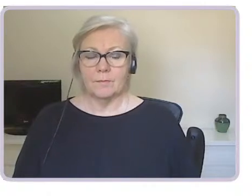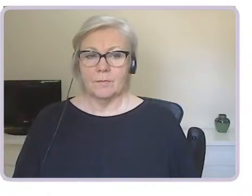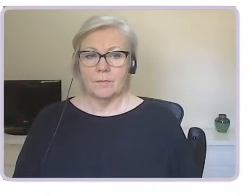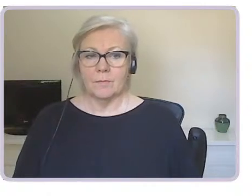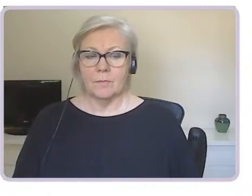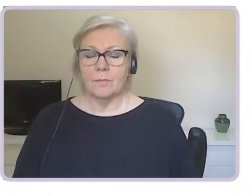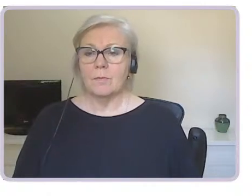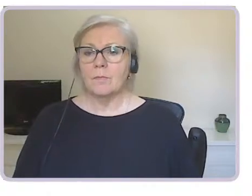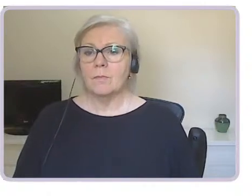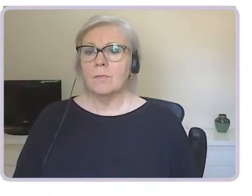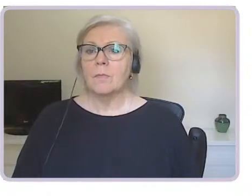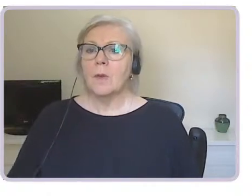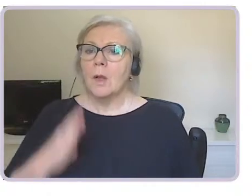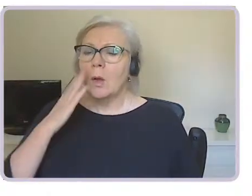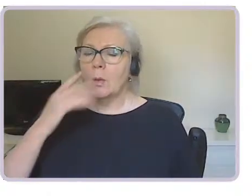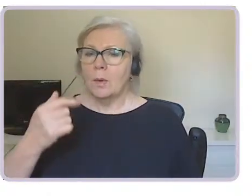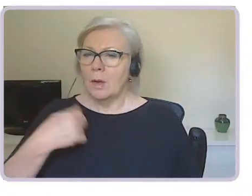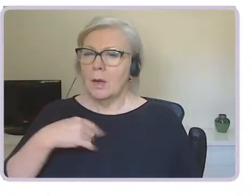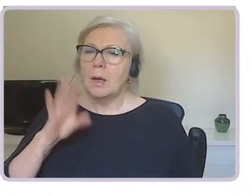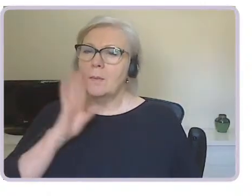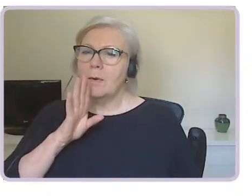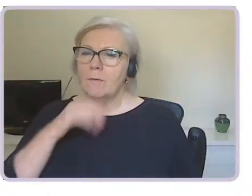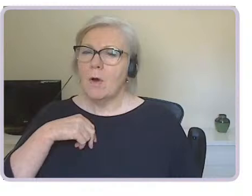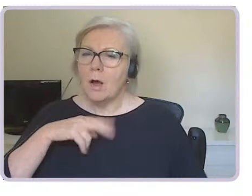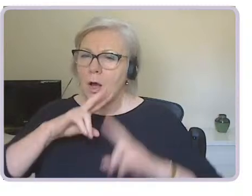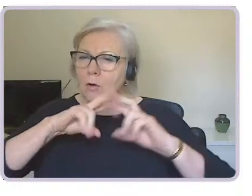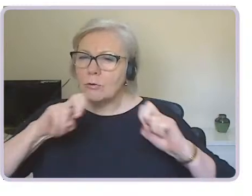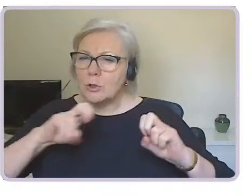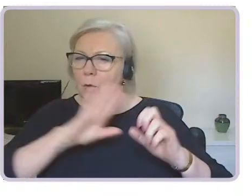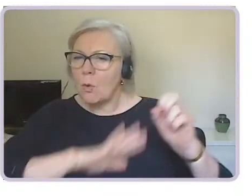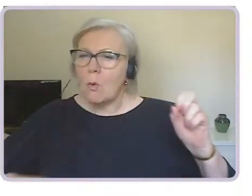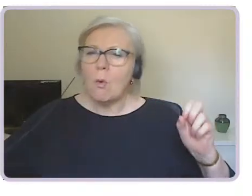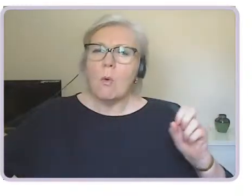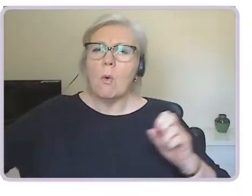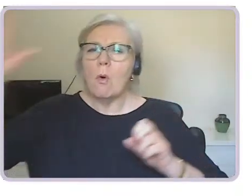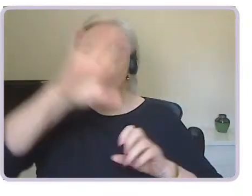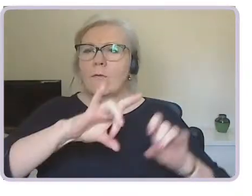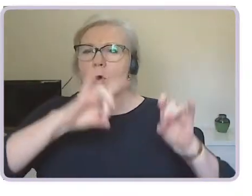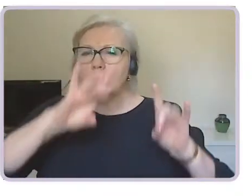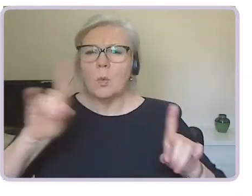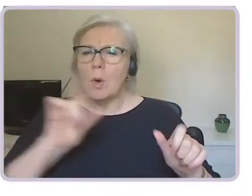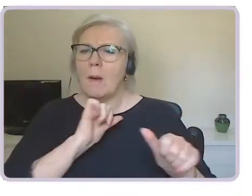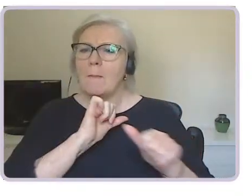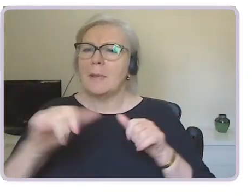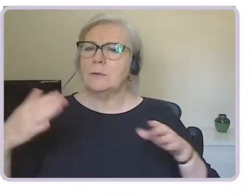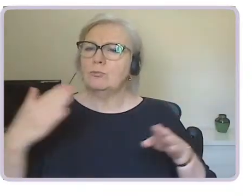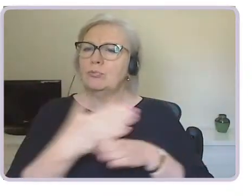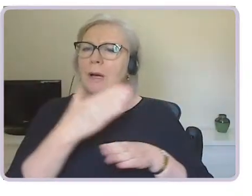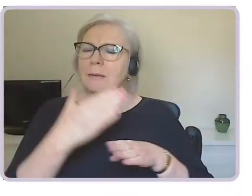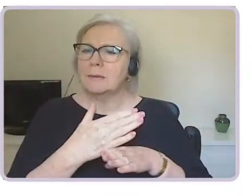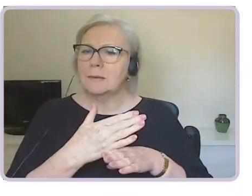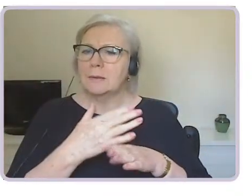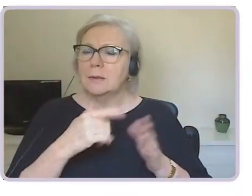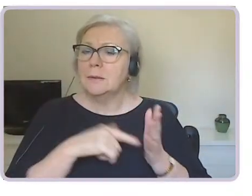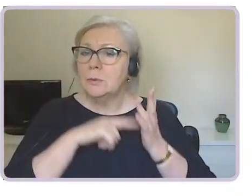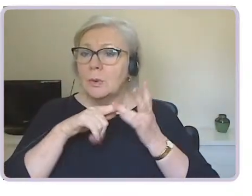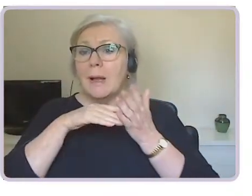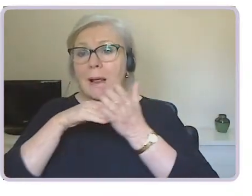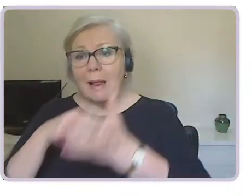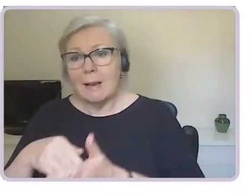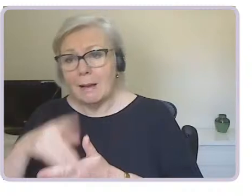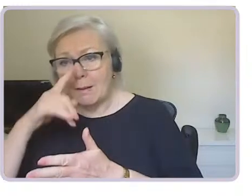when I researched nationally what was best practice in assisting people with a disability to plan for